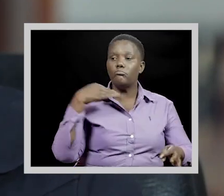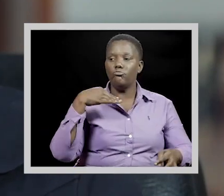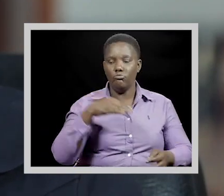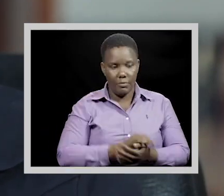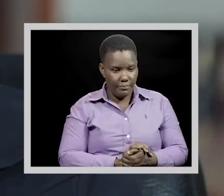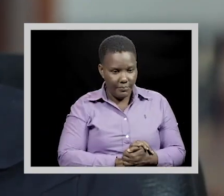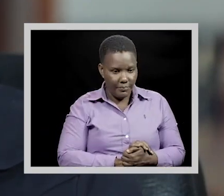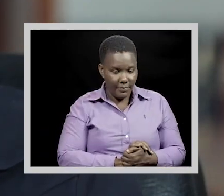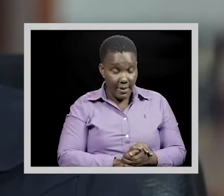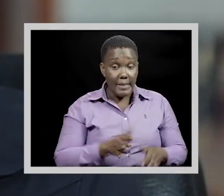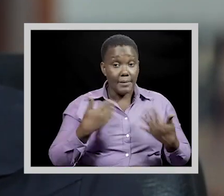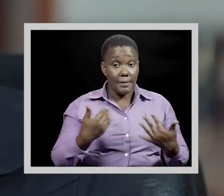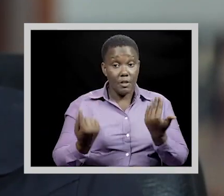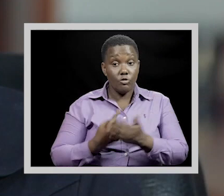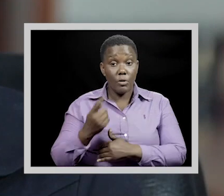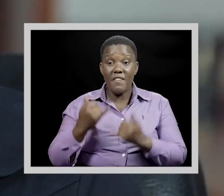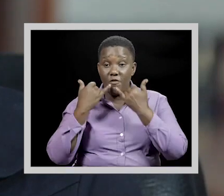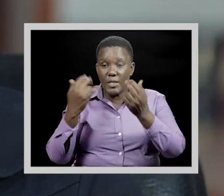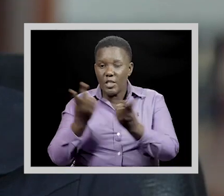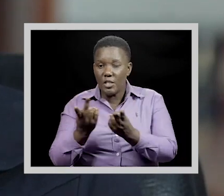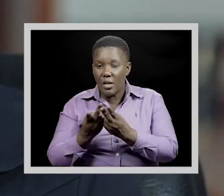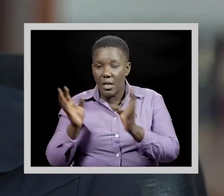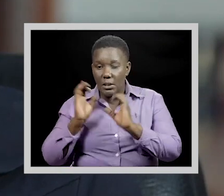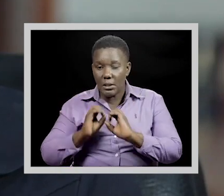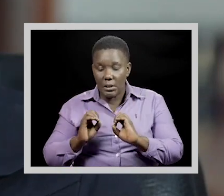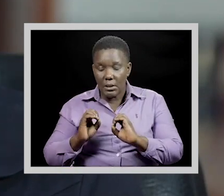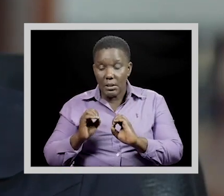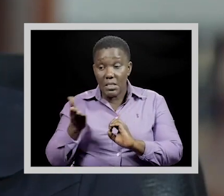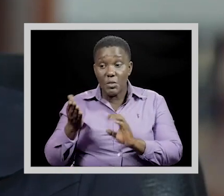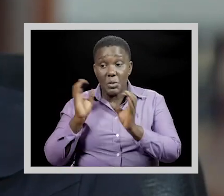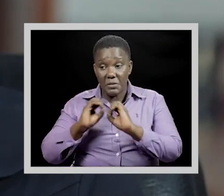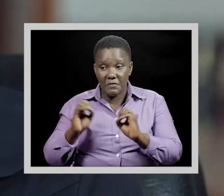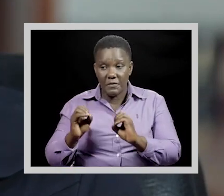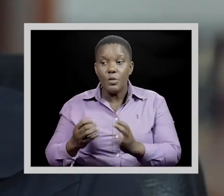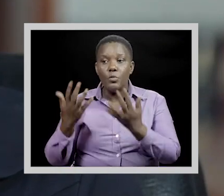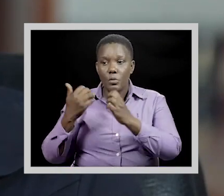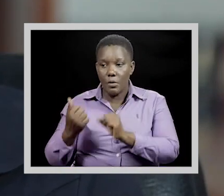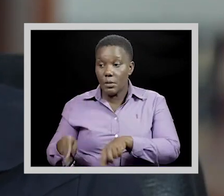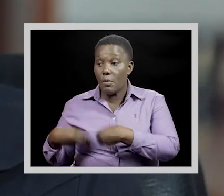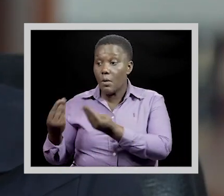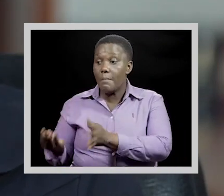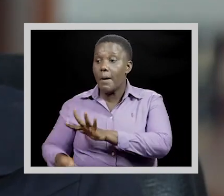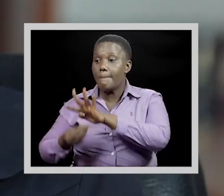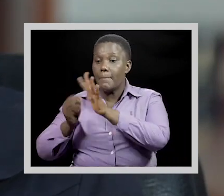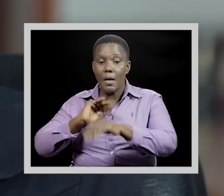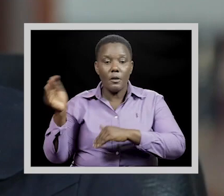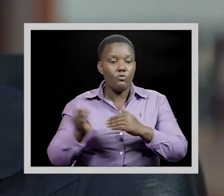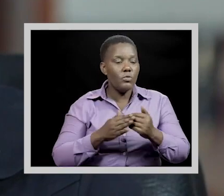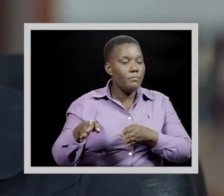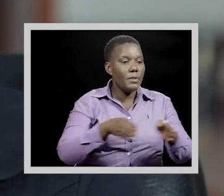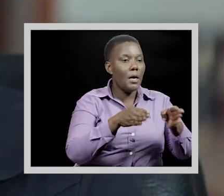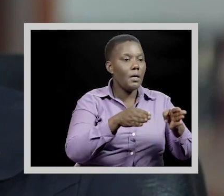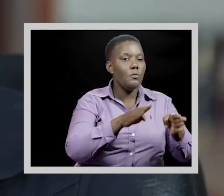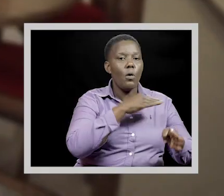So, if you don't have such information, you might release him on bail and he will be harmed by